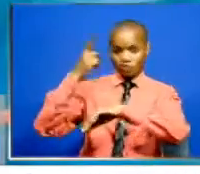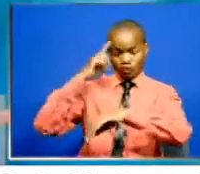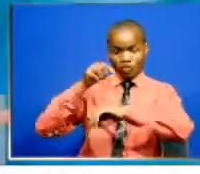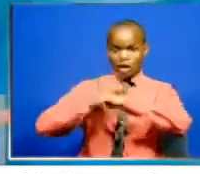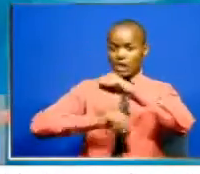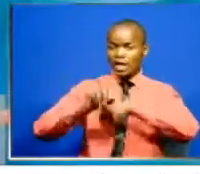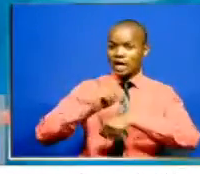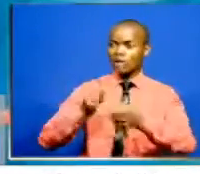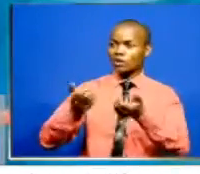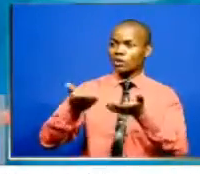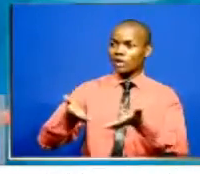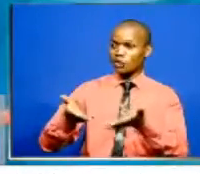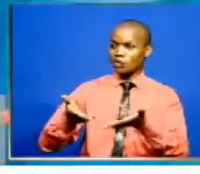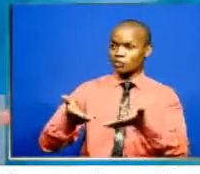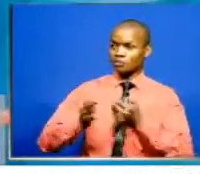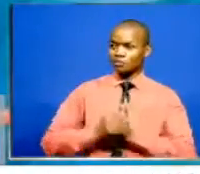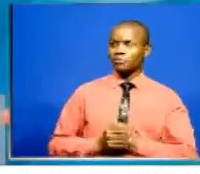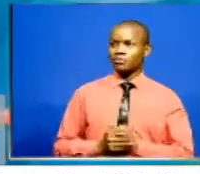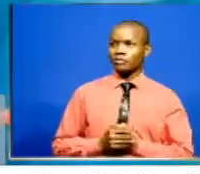now. Mm-hmm.